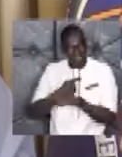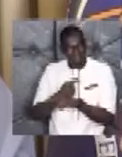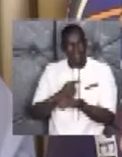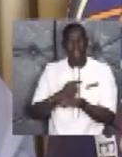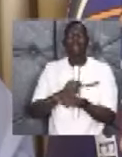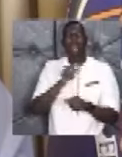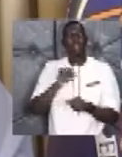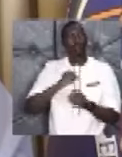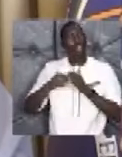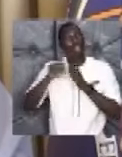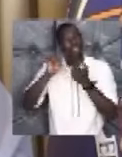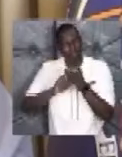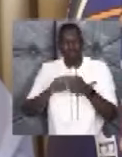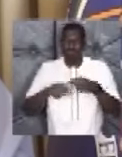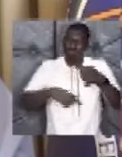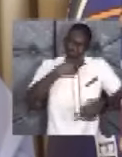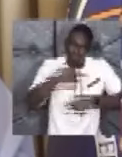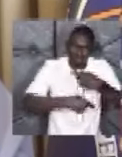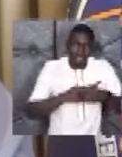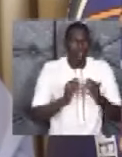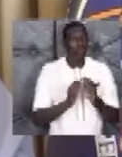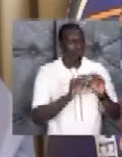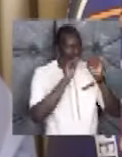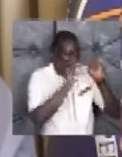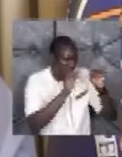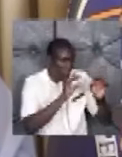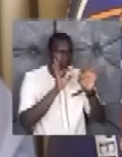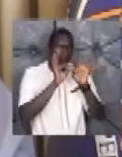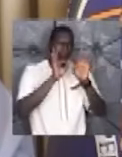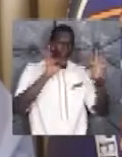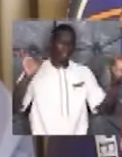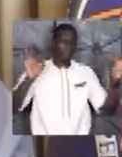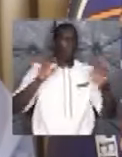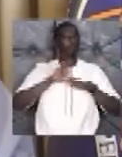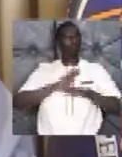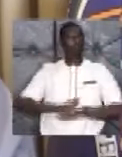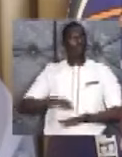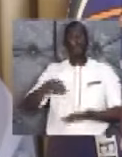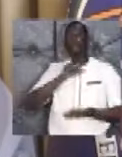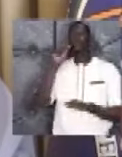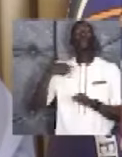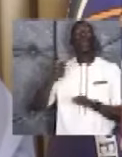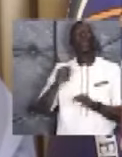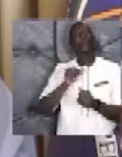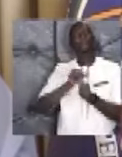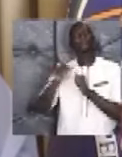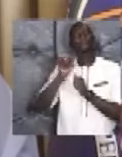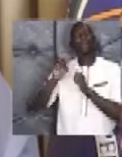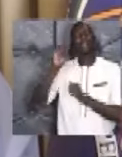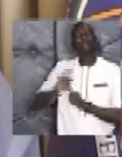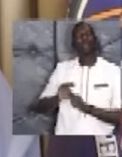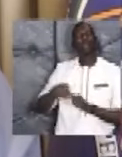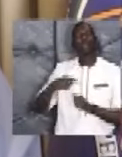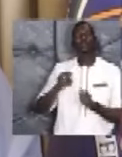for continuing to preach peace and harmony for the betterment